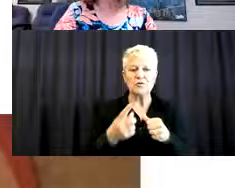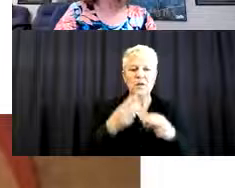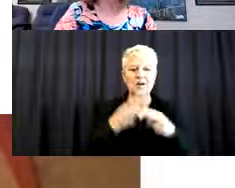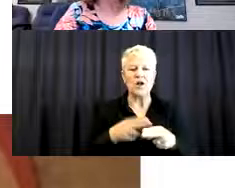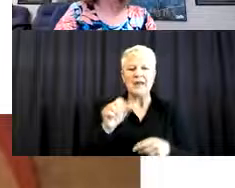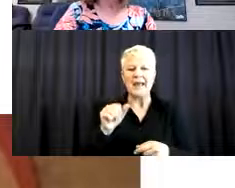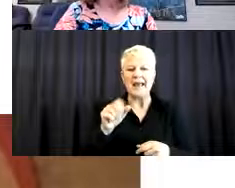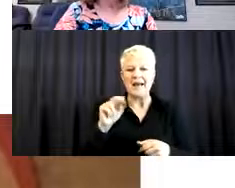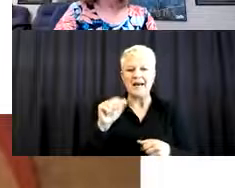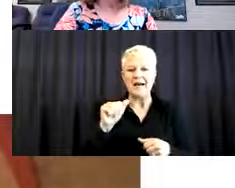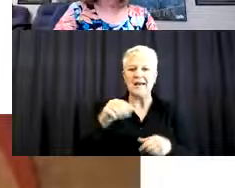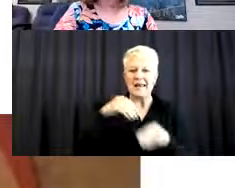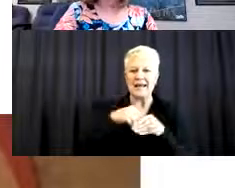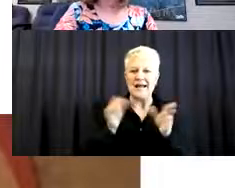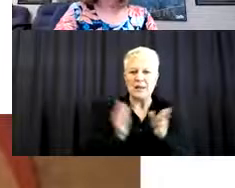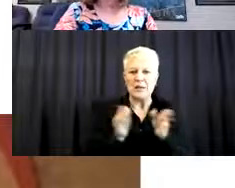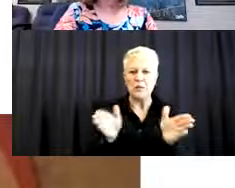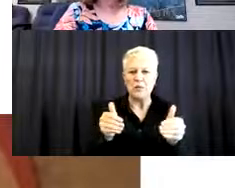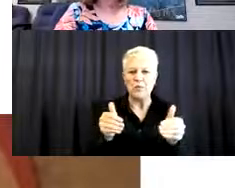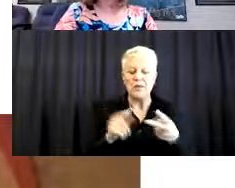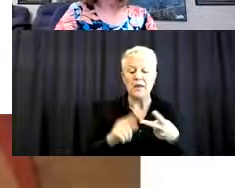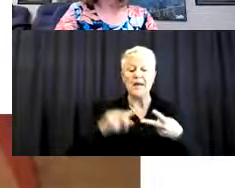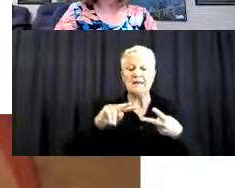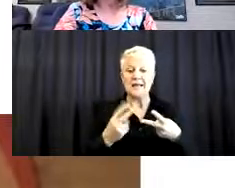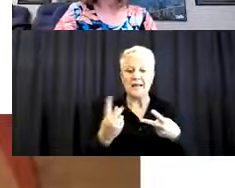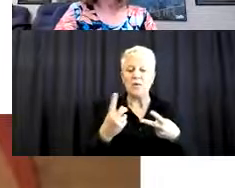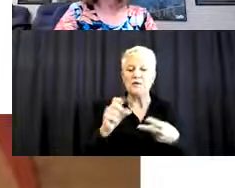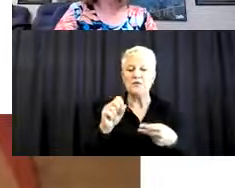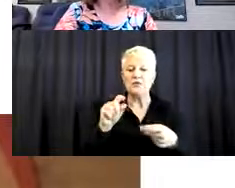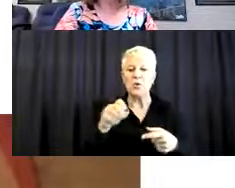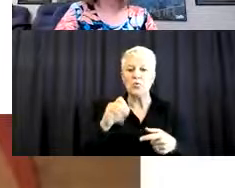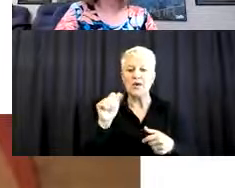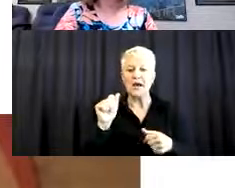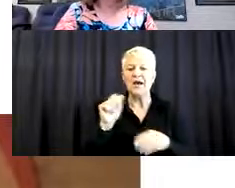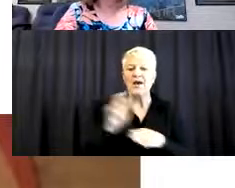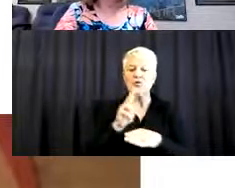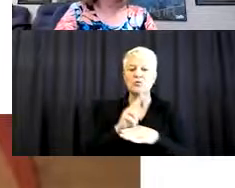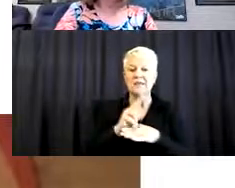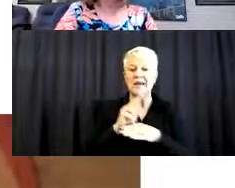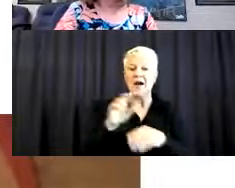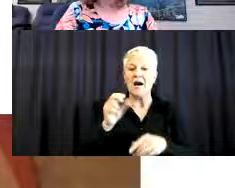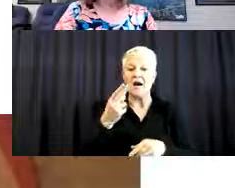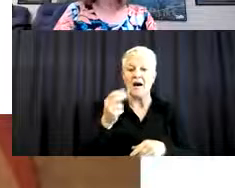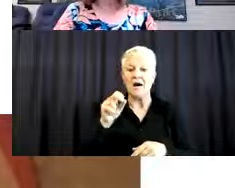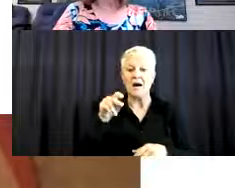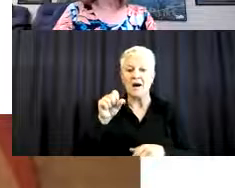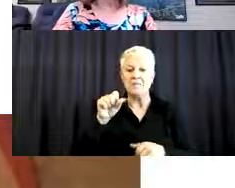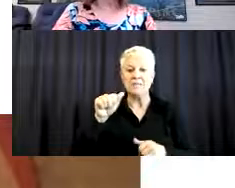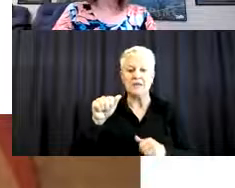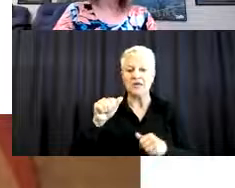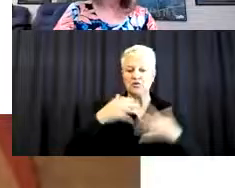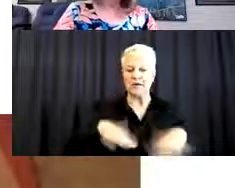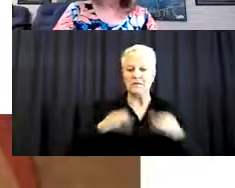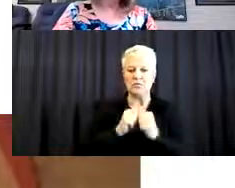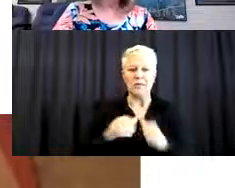in a Little Room. And then the second one is Sonia using a hops address on an H track. And please, when